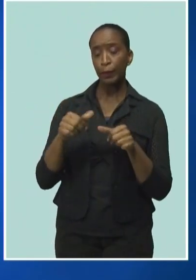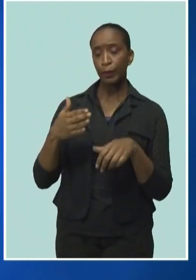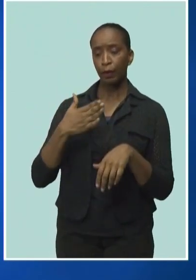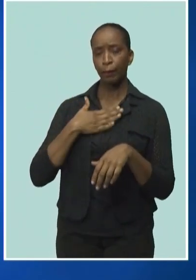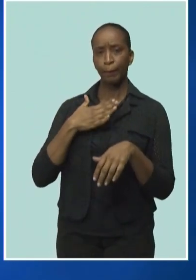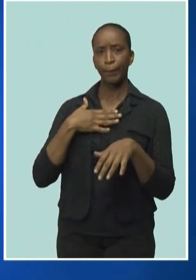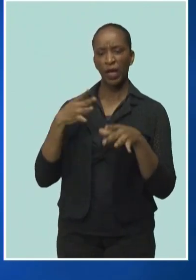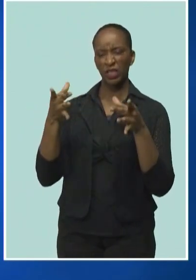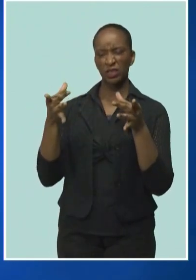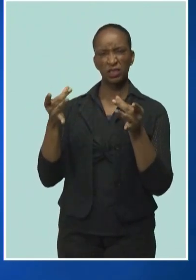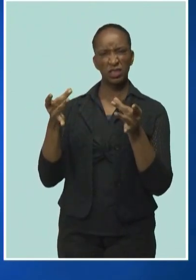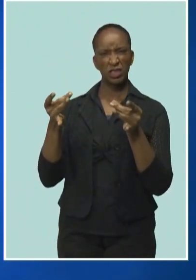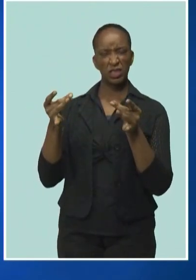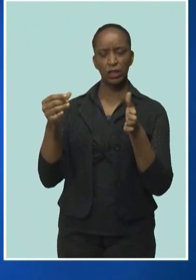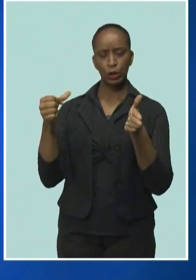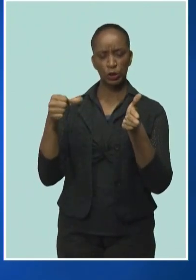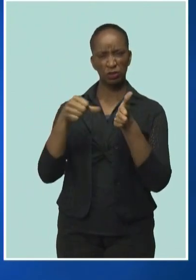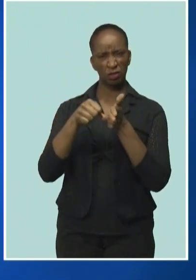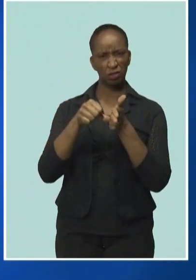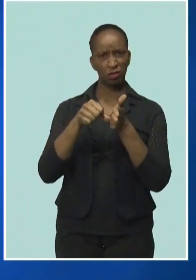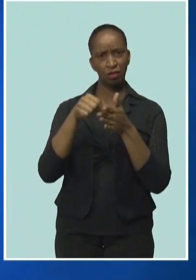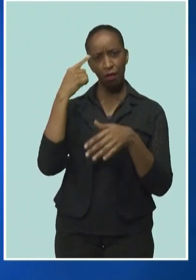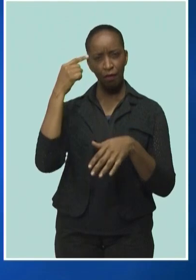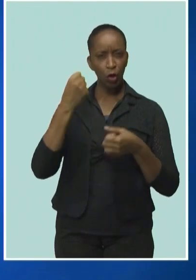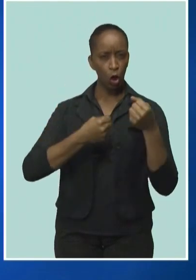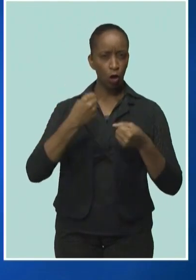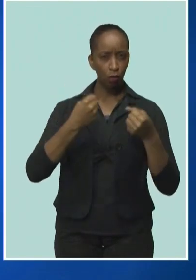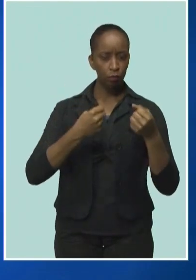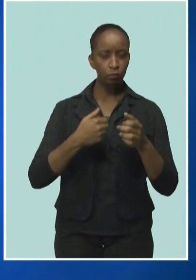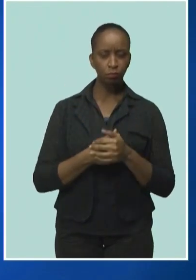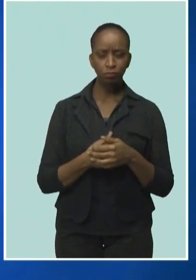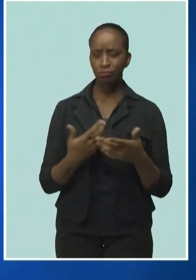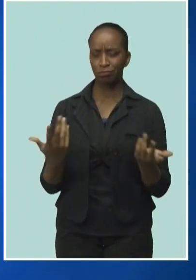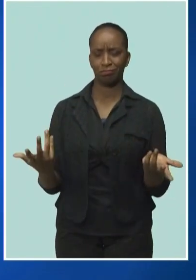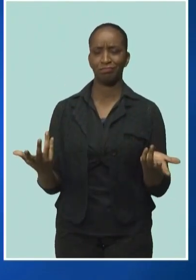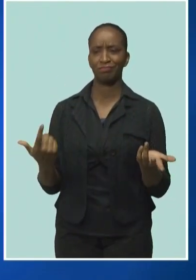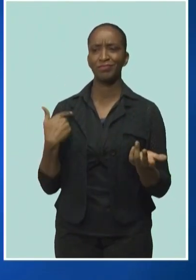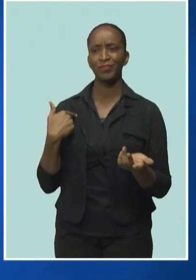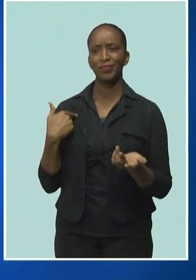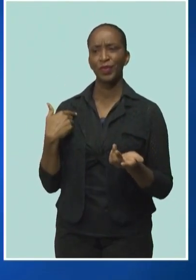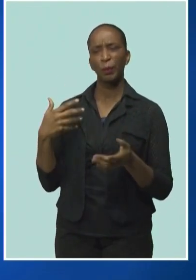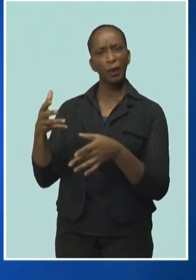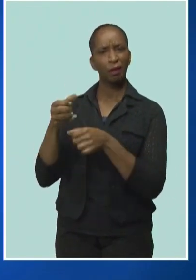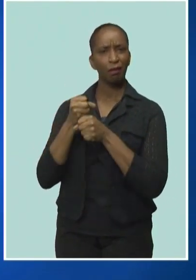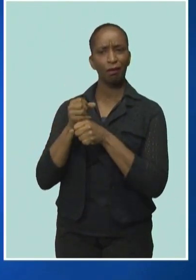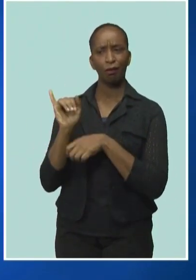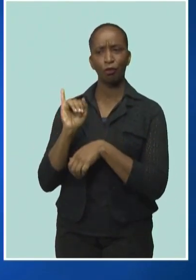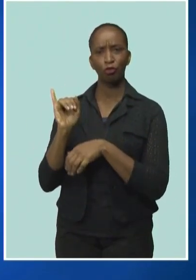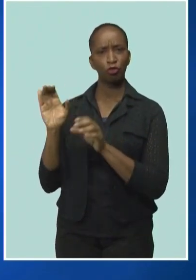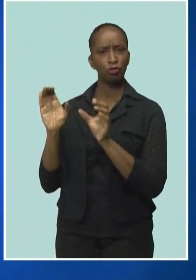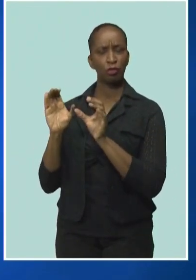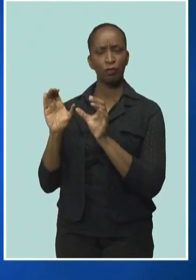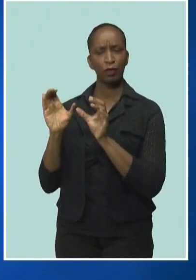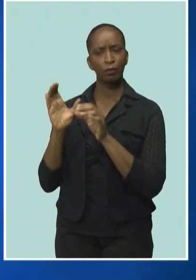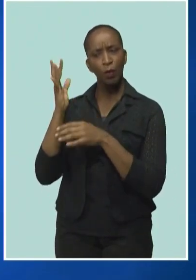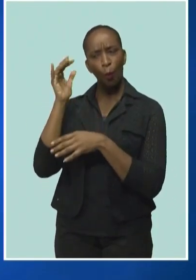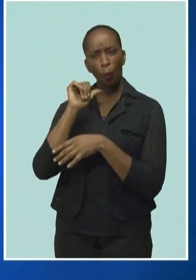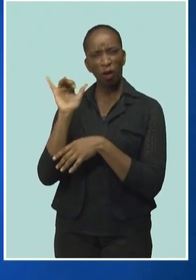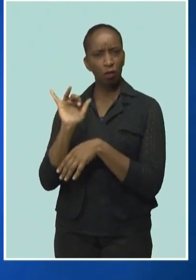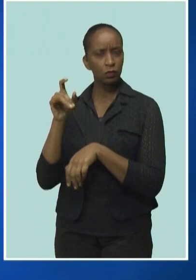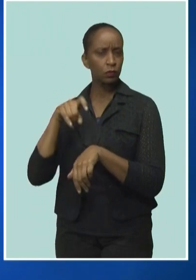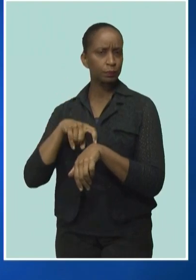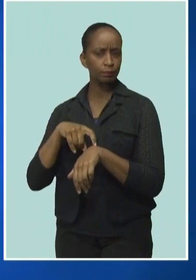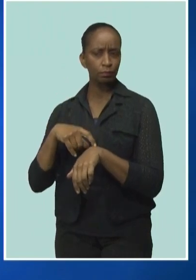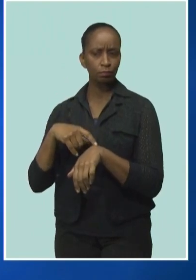I kept saying, but why can't this be included when I go to get my insurance certificate? Why would the insurance company not equally